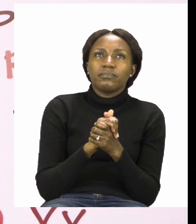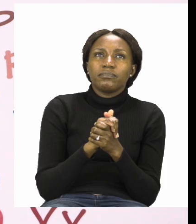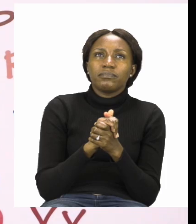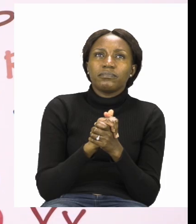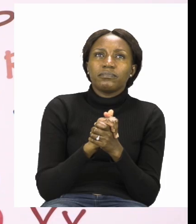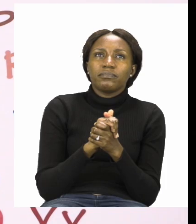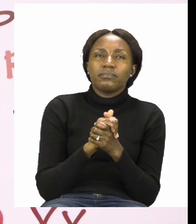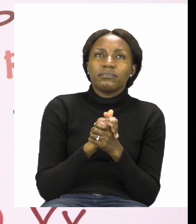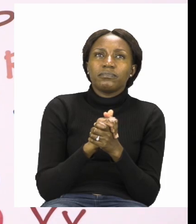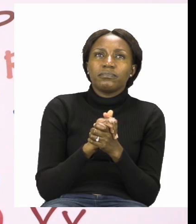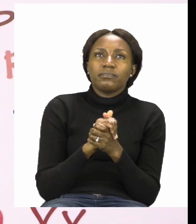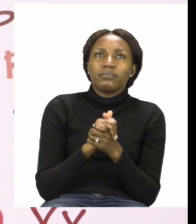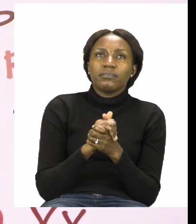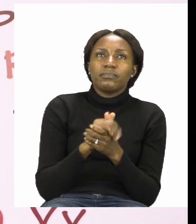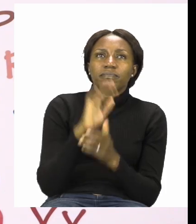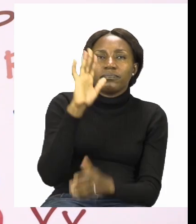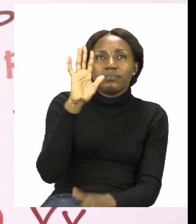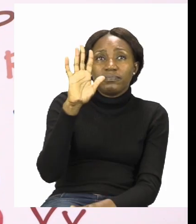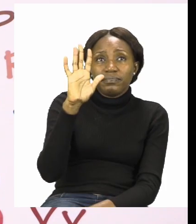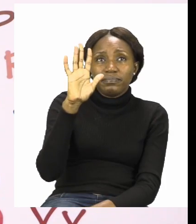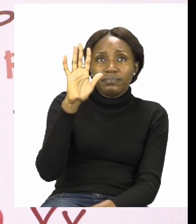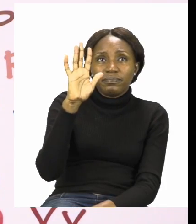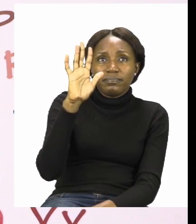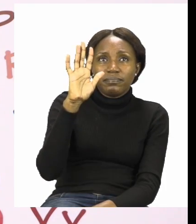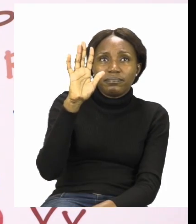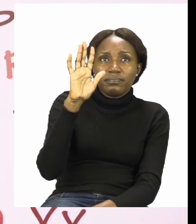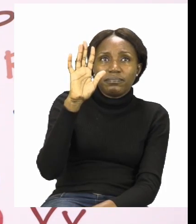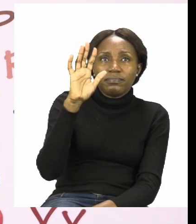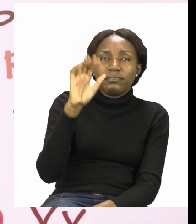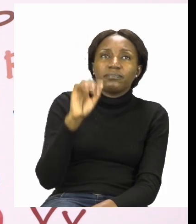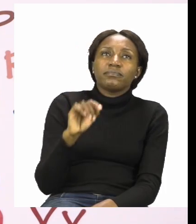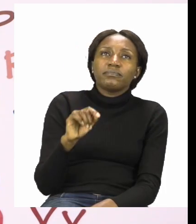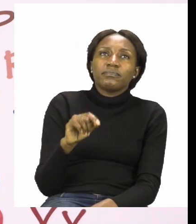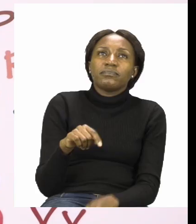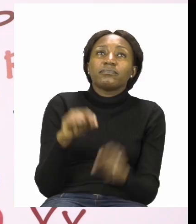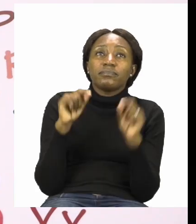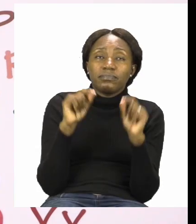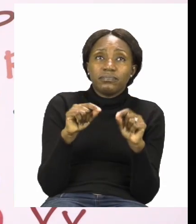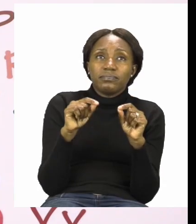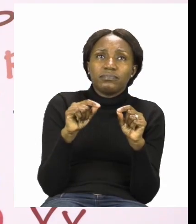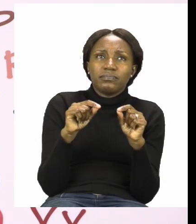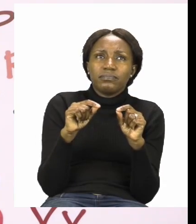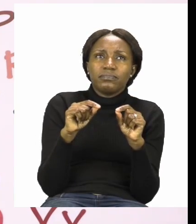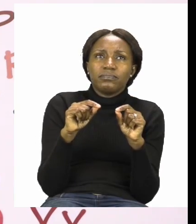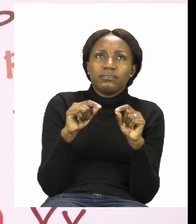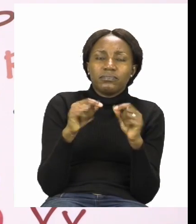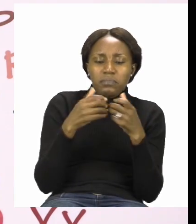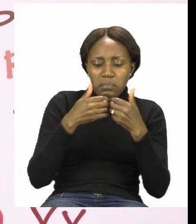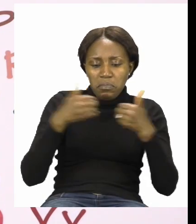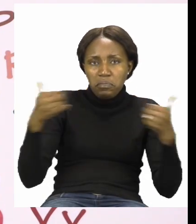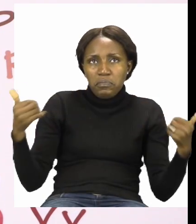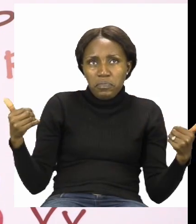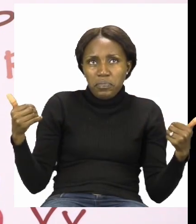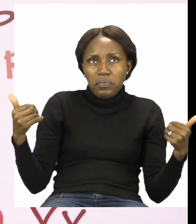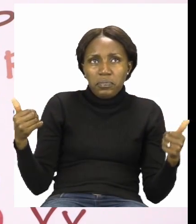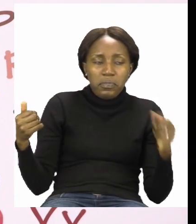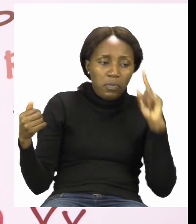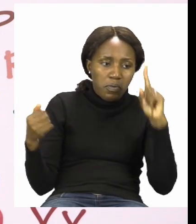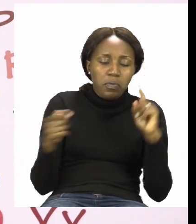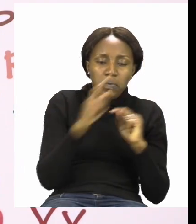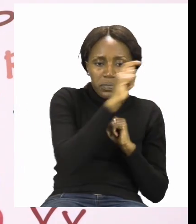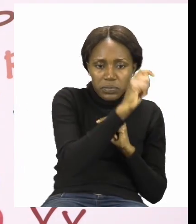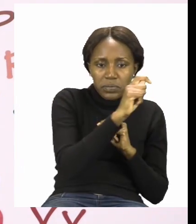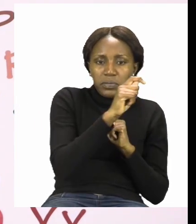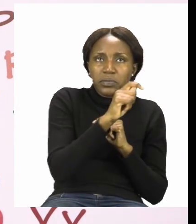stands underneath Mrs. Units. Now we have broken the number apart, but we need to put it